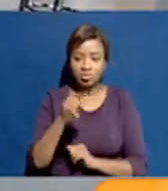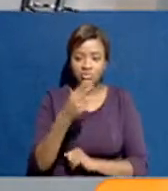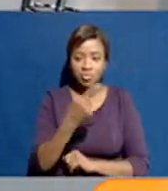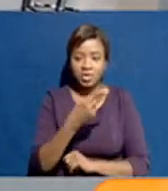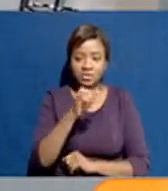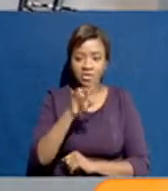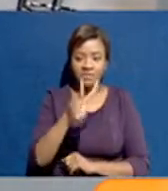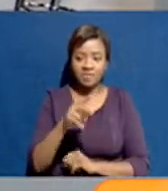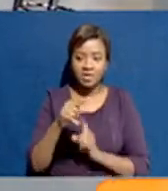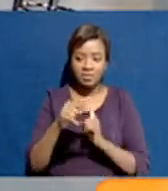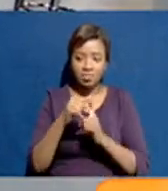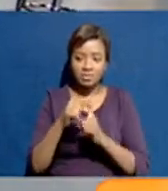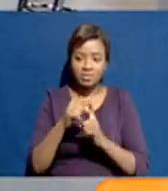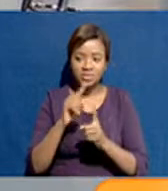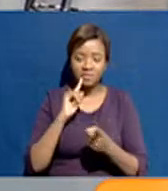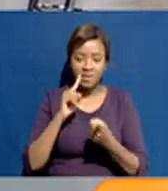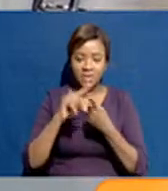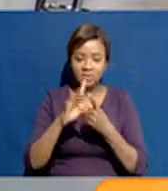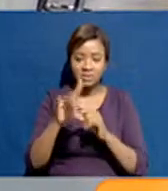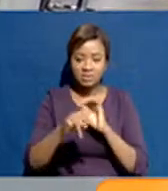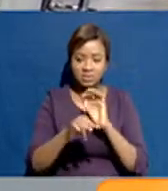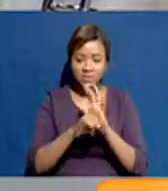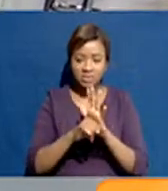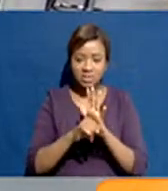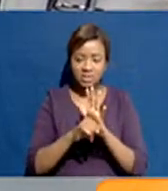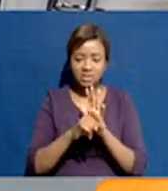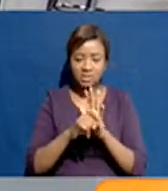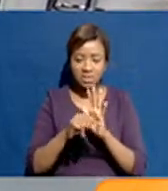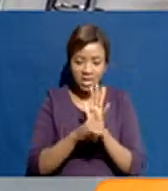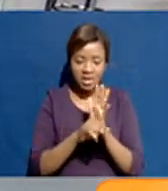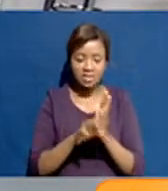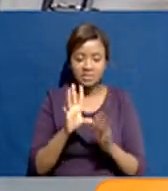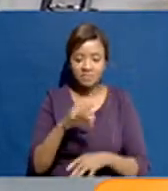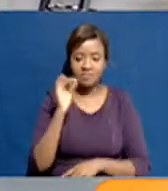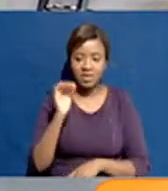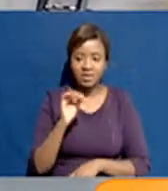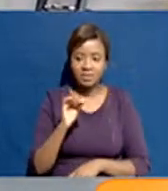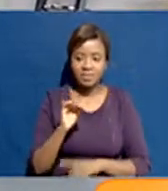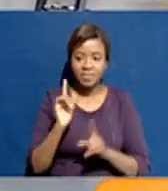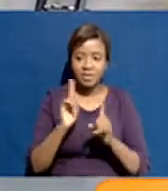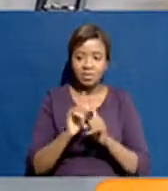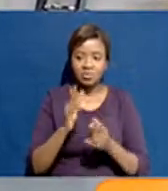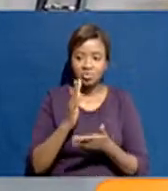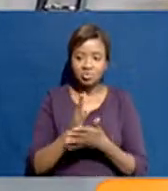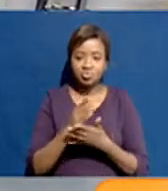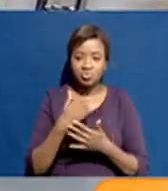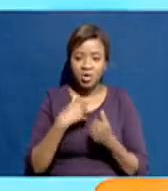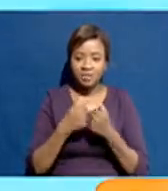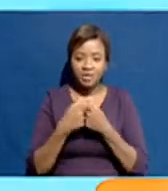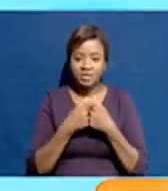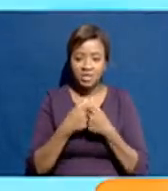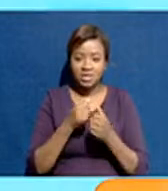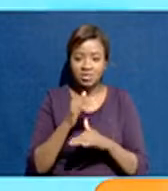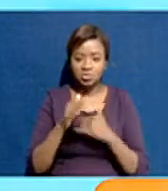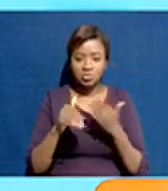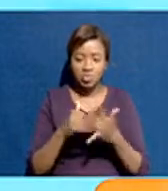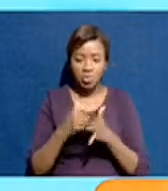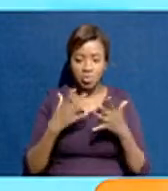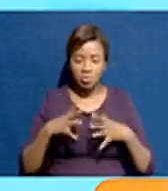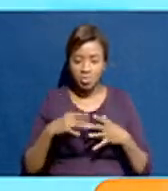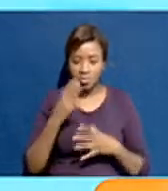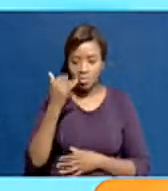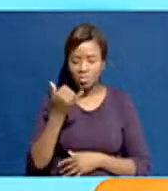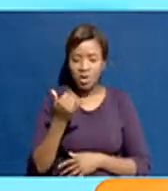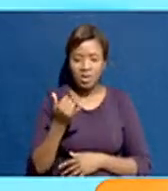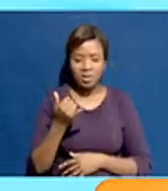tested negative. So it is even a challenge to all of us because there is some sort of complacency, yeah. You know, and